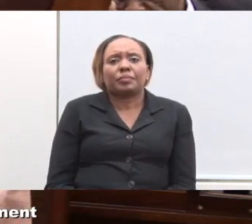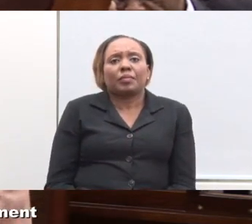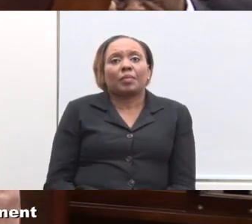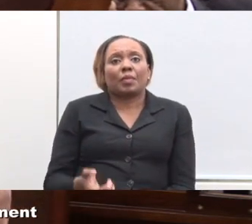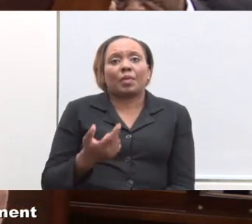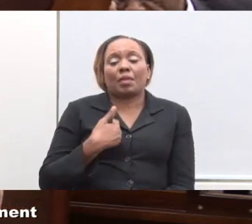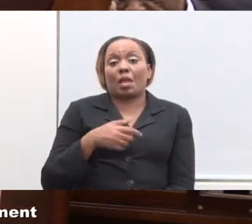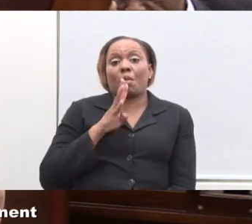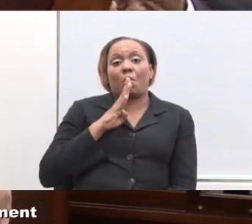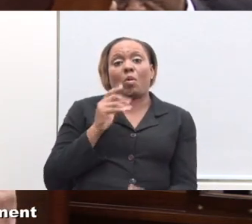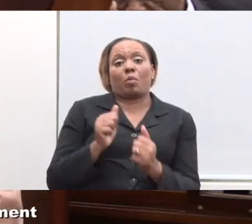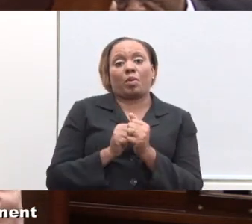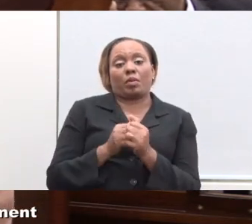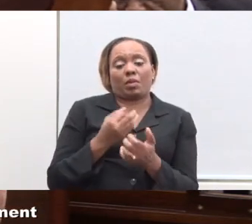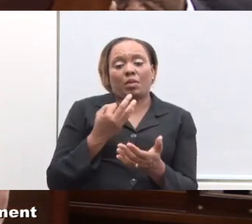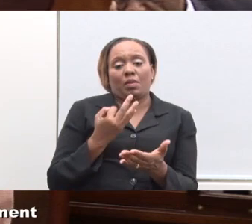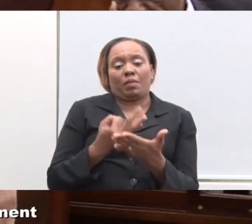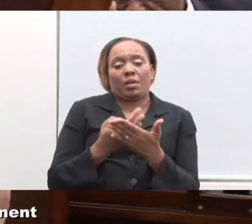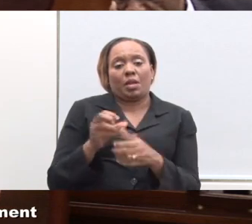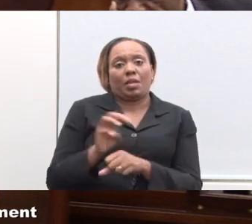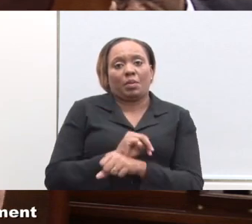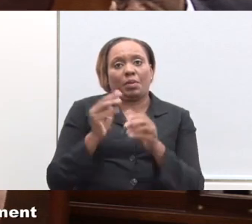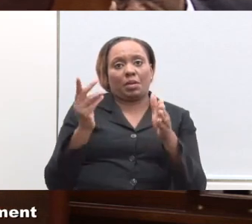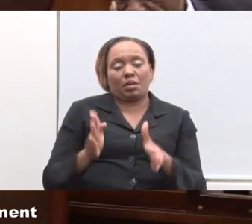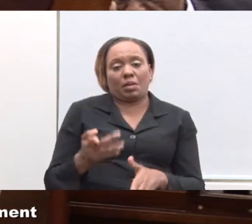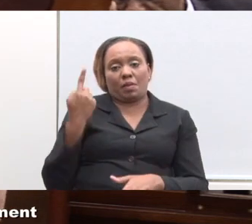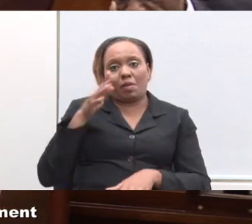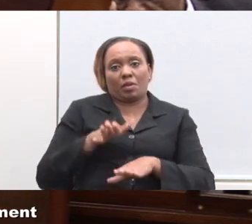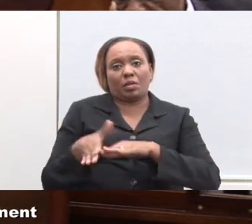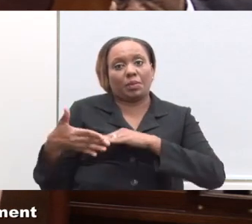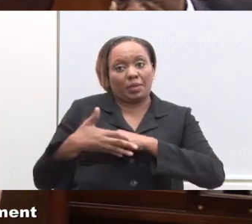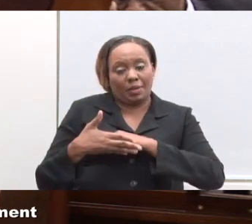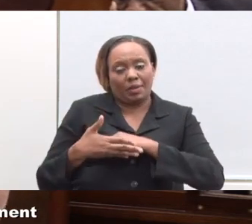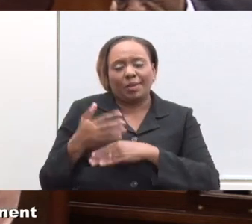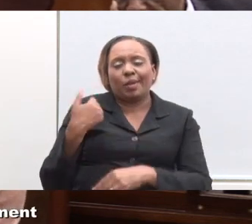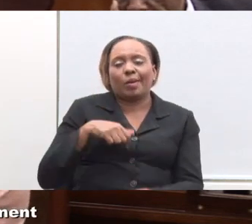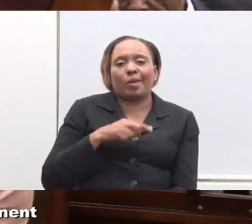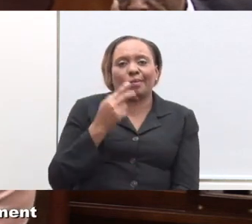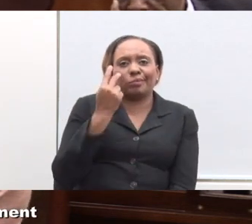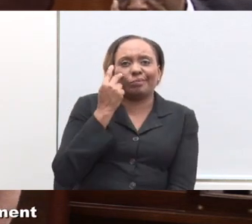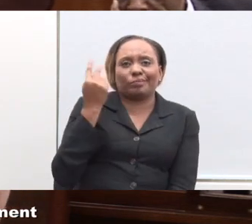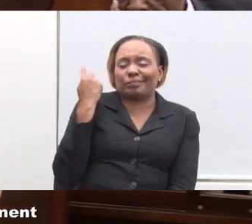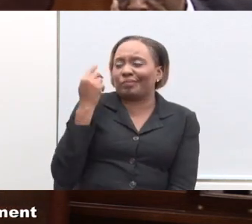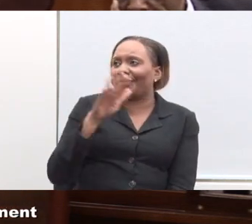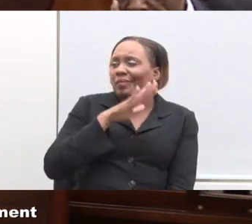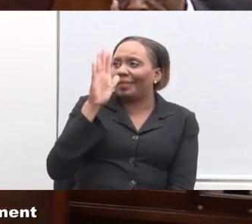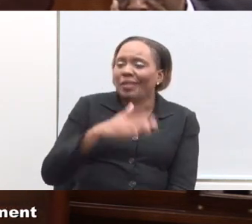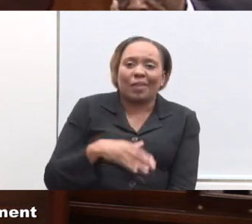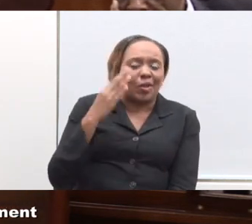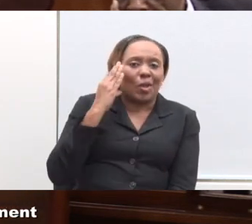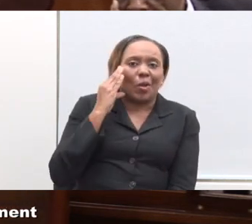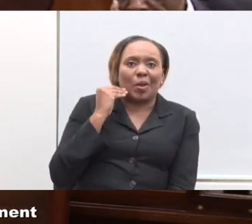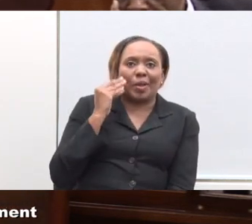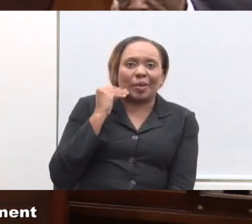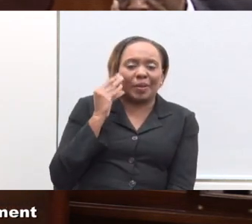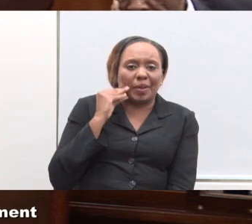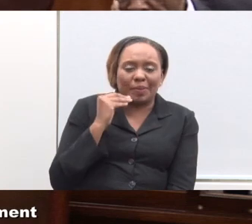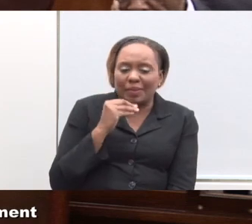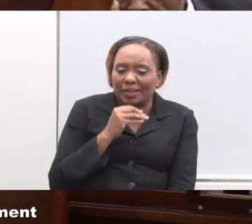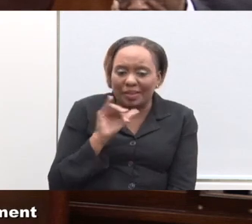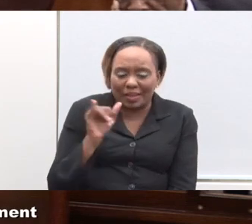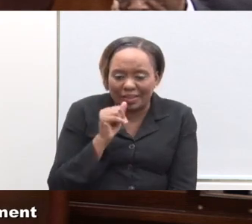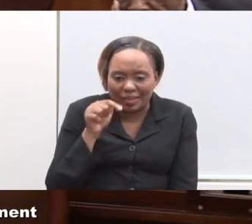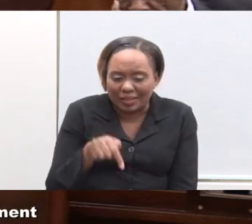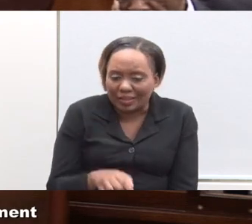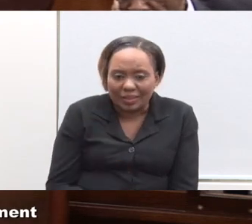to the Minister of Finance from Jamaica today, and he and I both reflected that I don't think we will ever see supplementaries coming as early